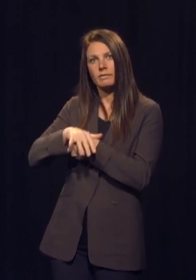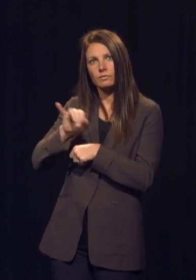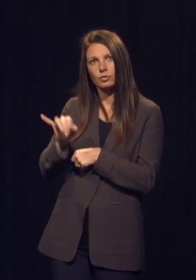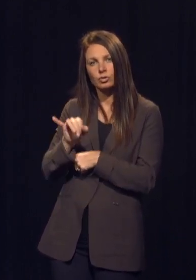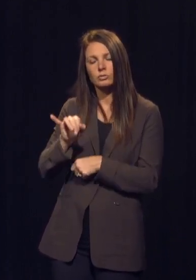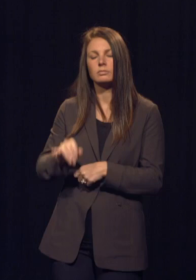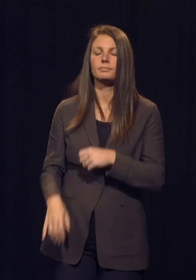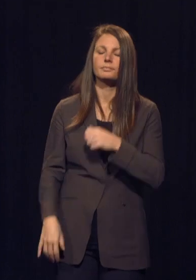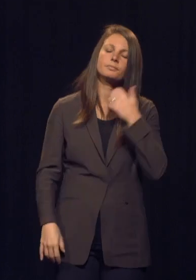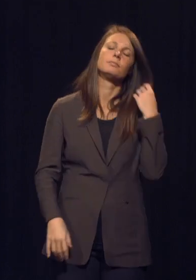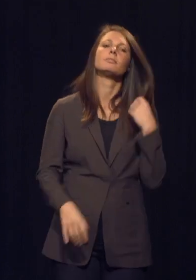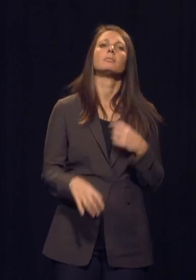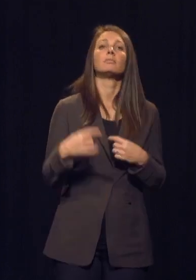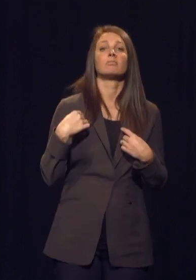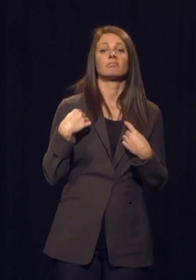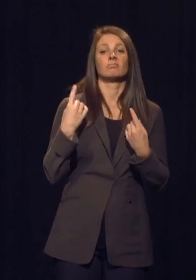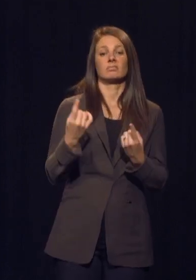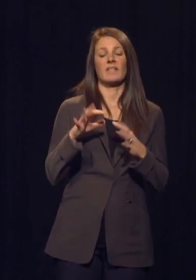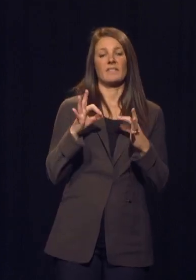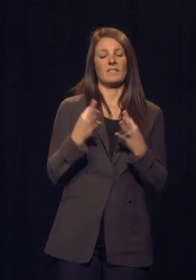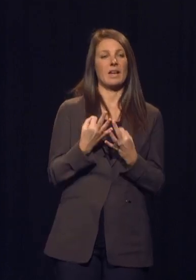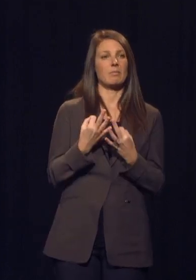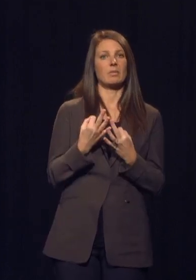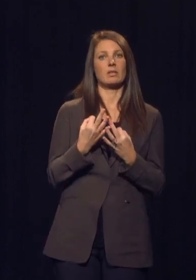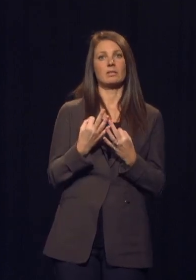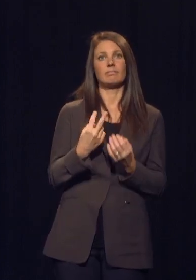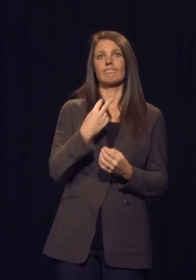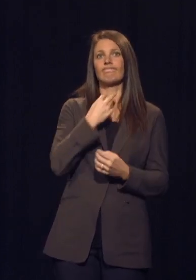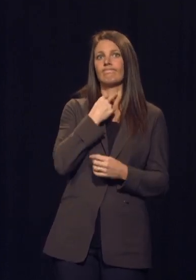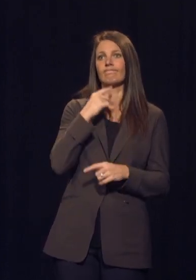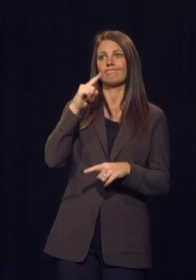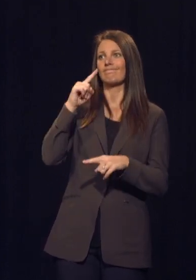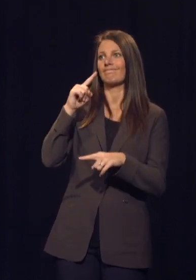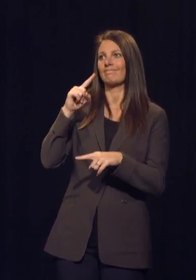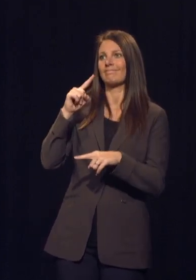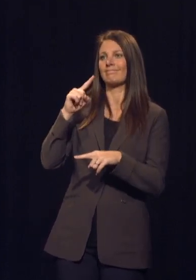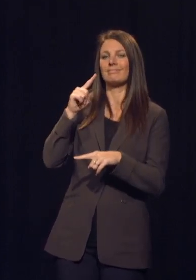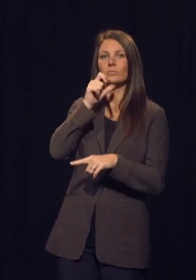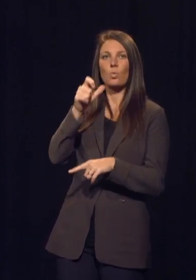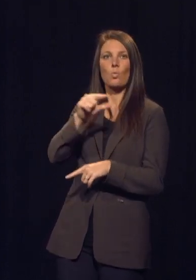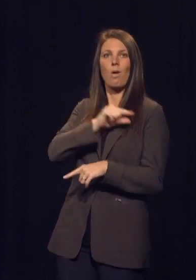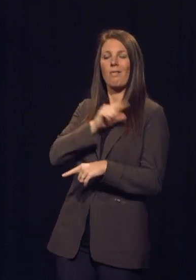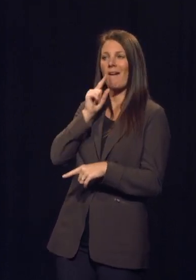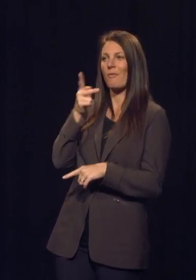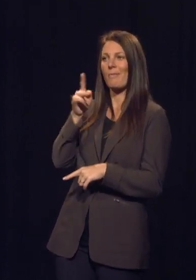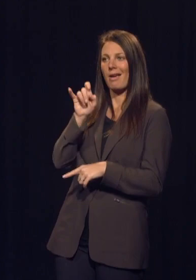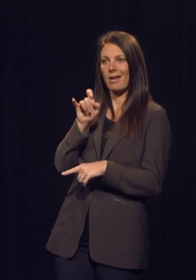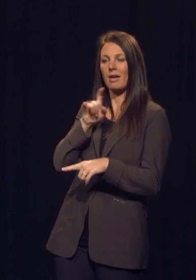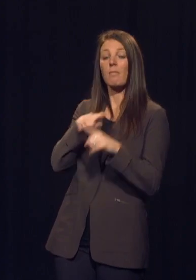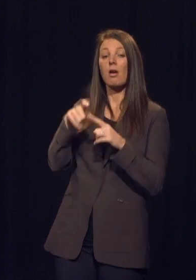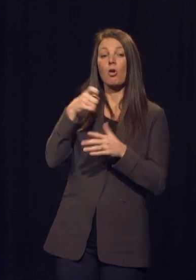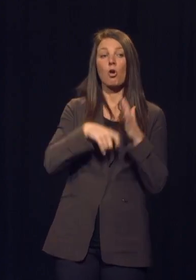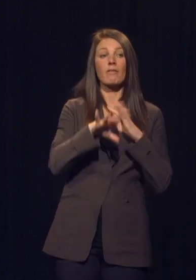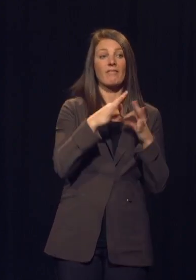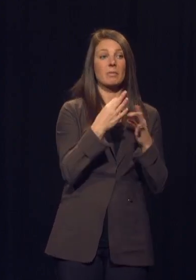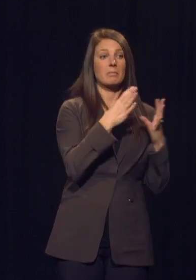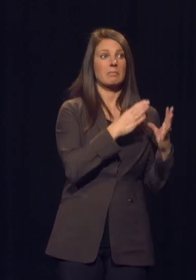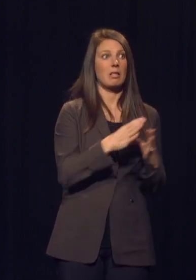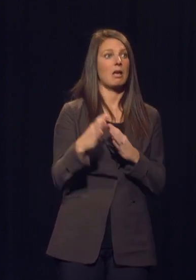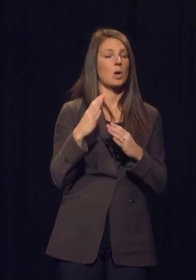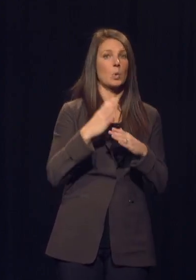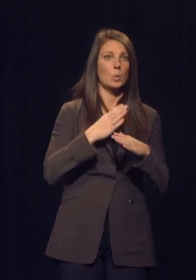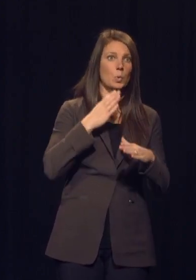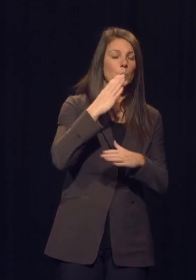Up until now, some families have been locked out of receiving subsidies through Pennie, even if the cost of the family plan has been far more